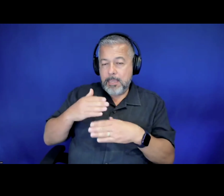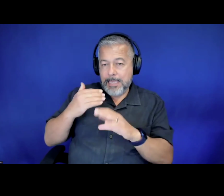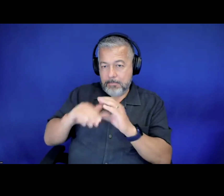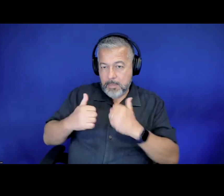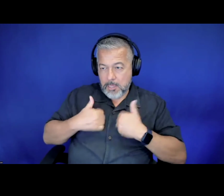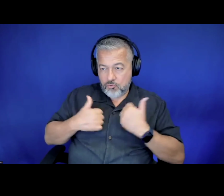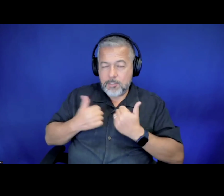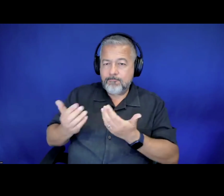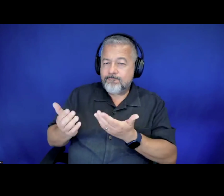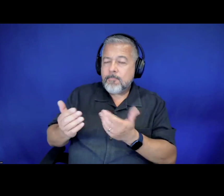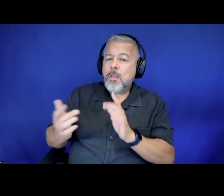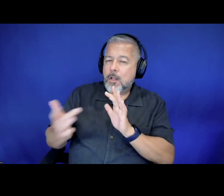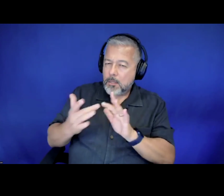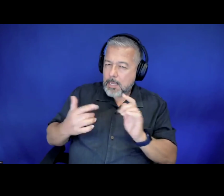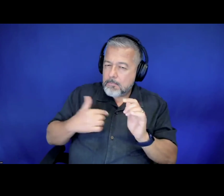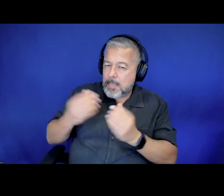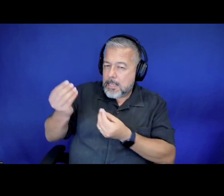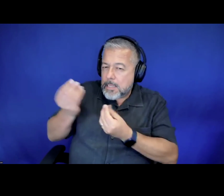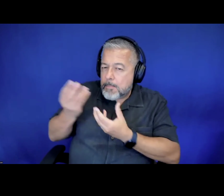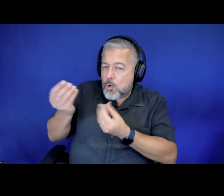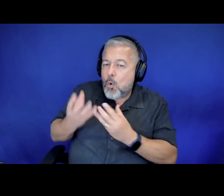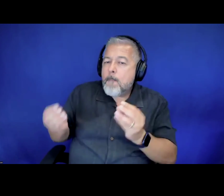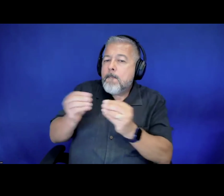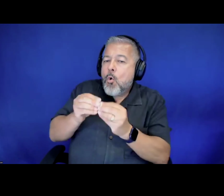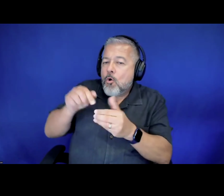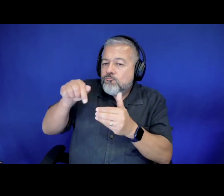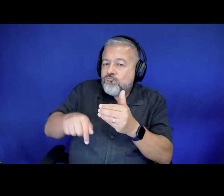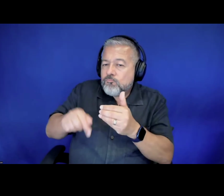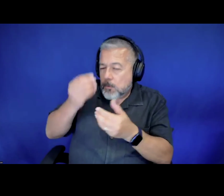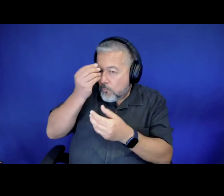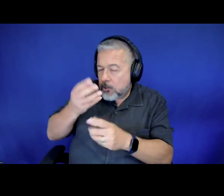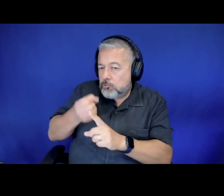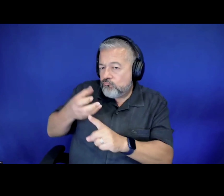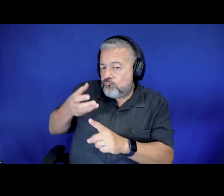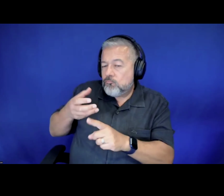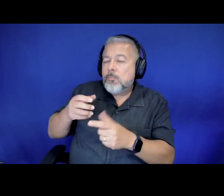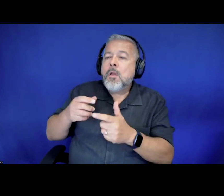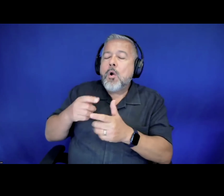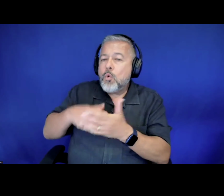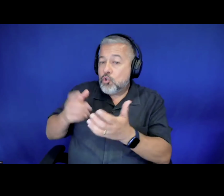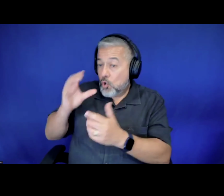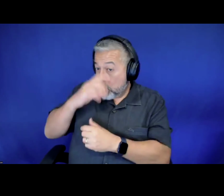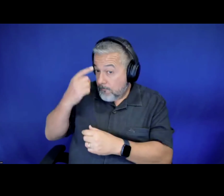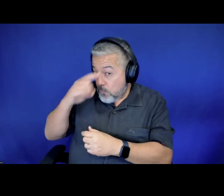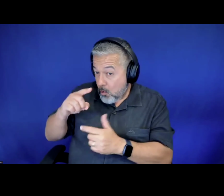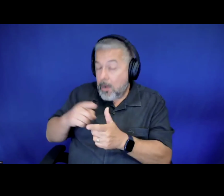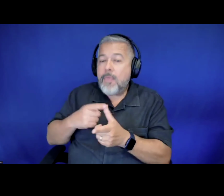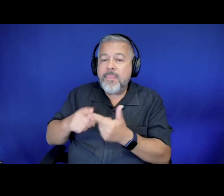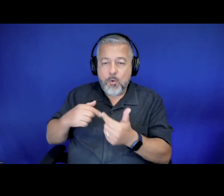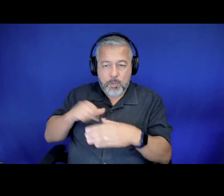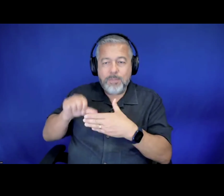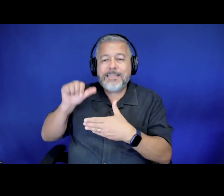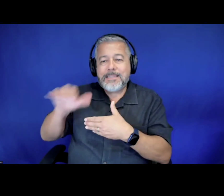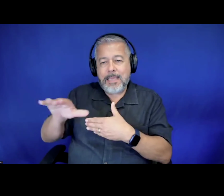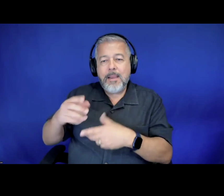bit more information on what you might be looking for, we can send you the proper any